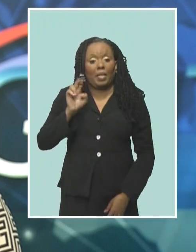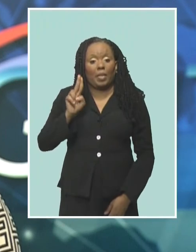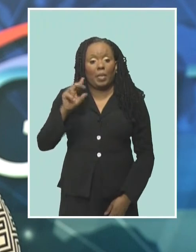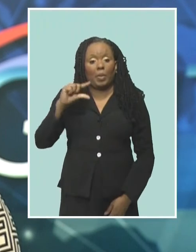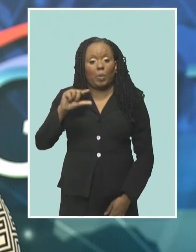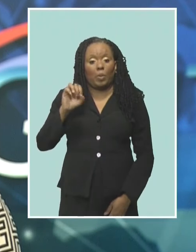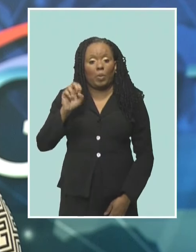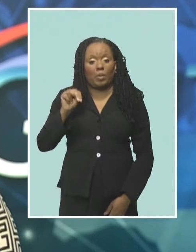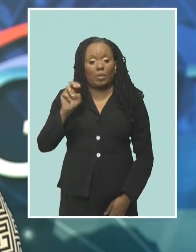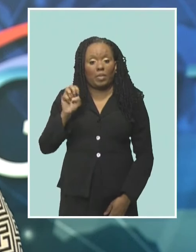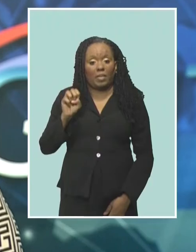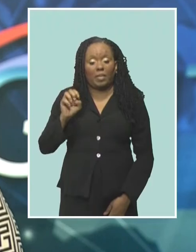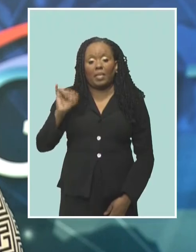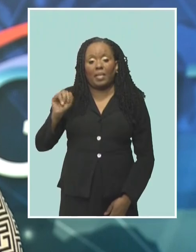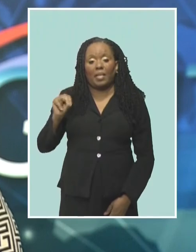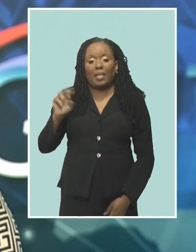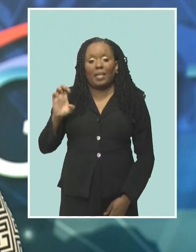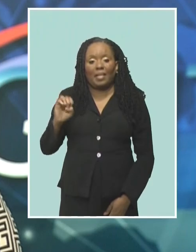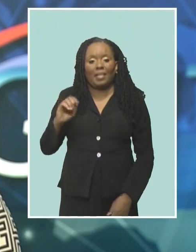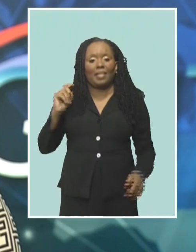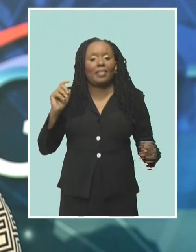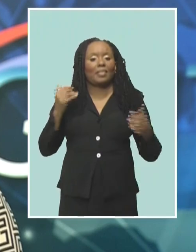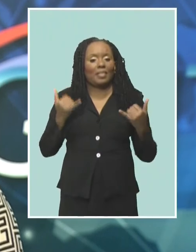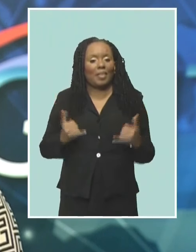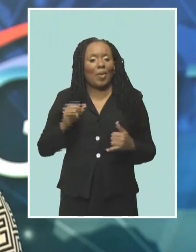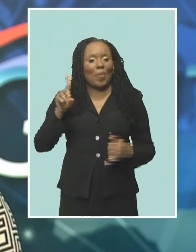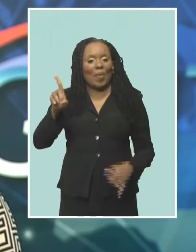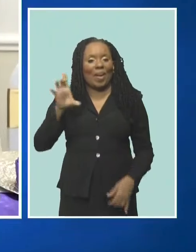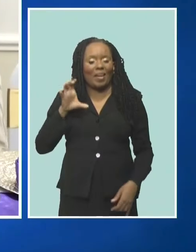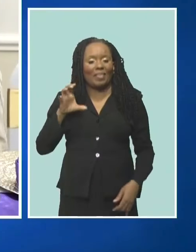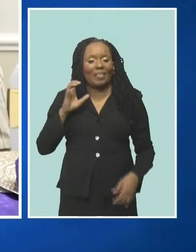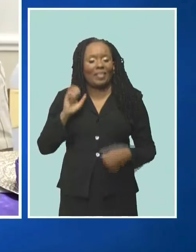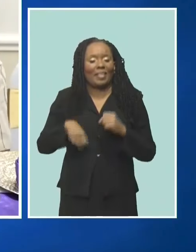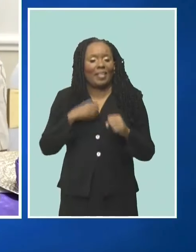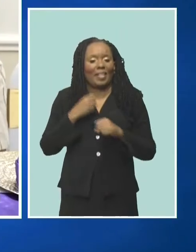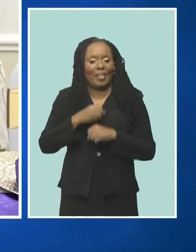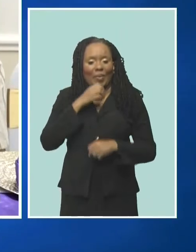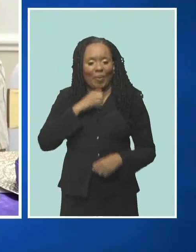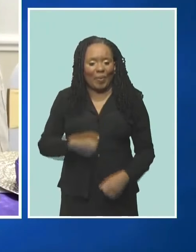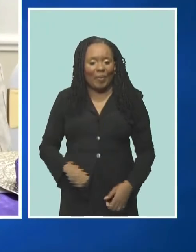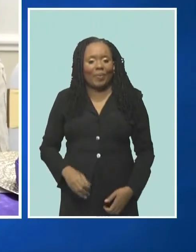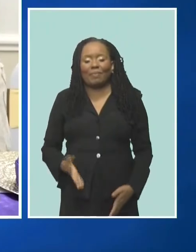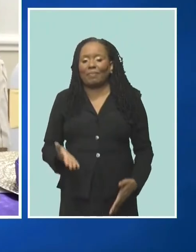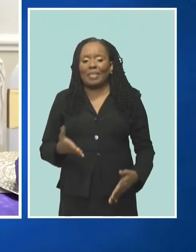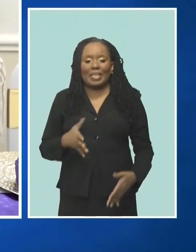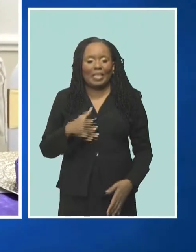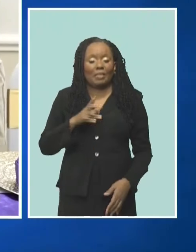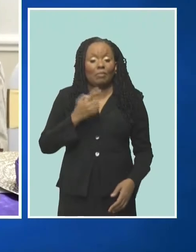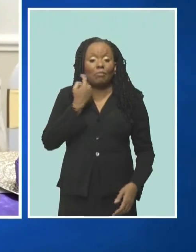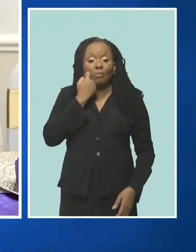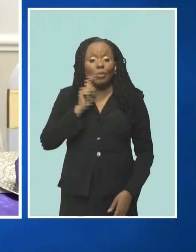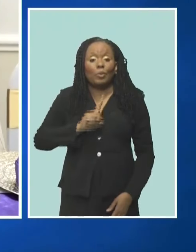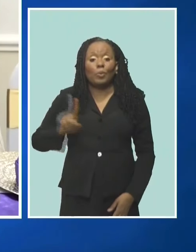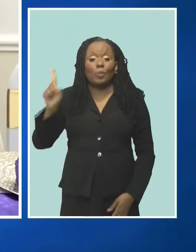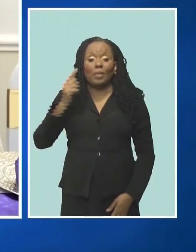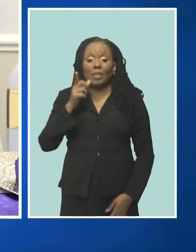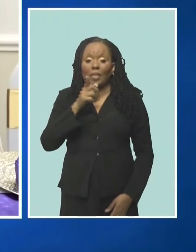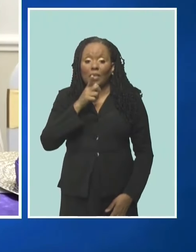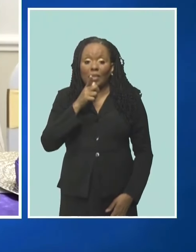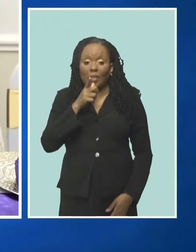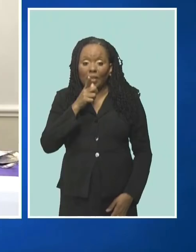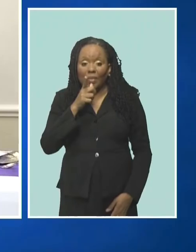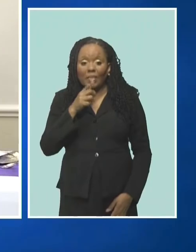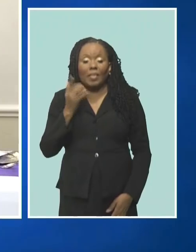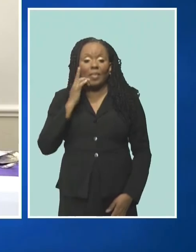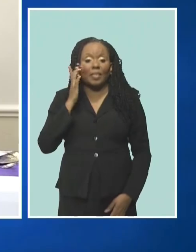celebrate, having marked her 100th birthday recently. The centenarian was treated to a luncheon at the Savannah Beach Club by family